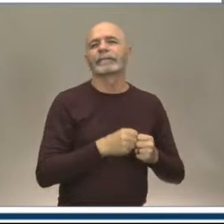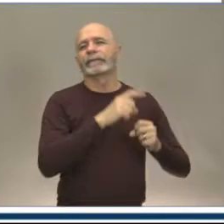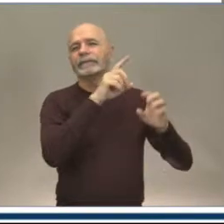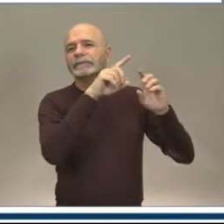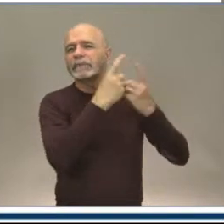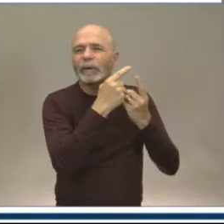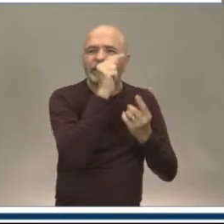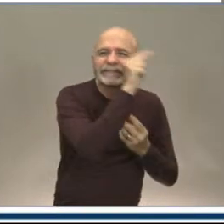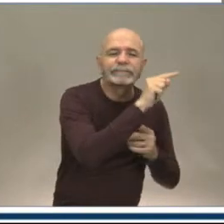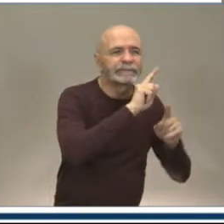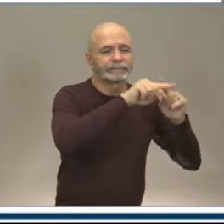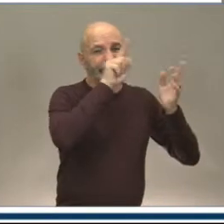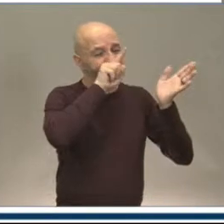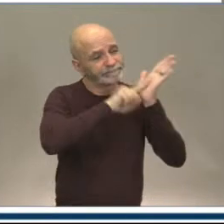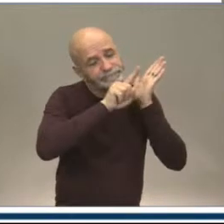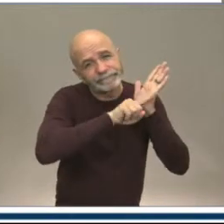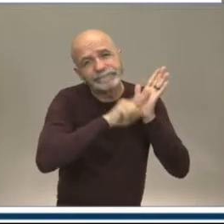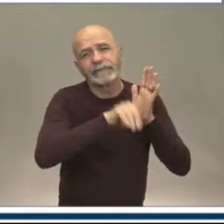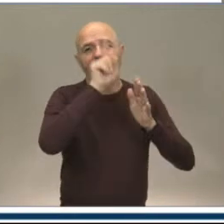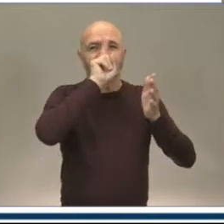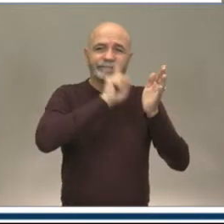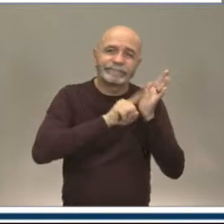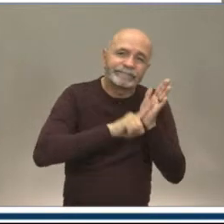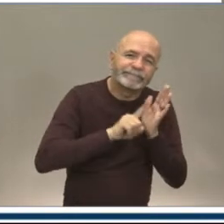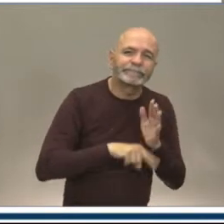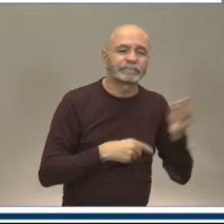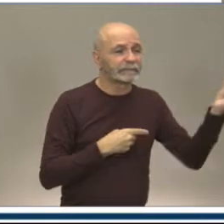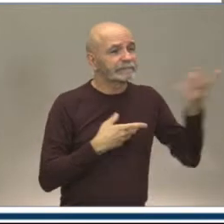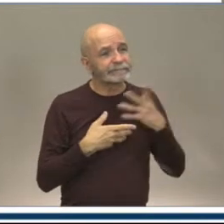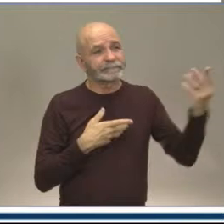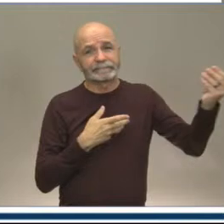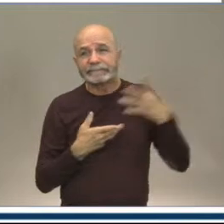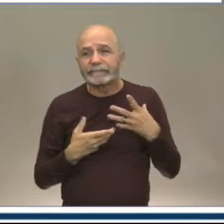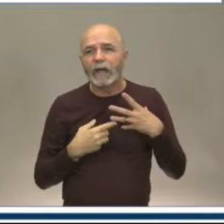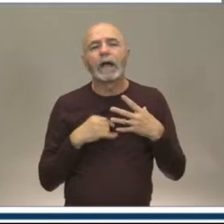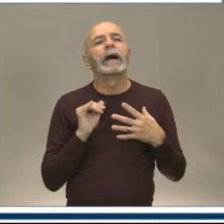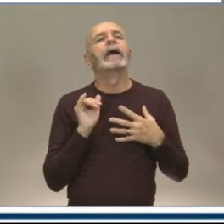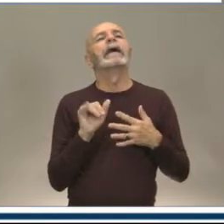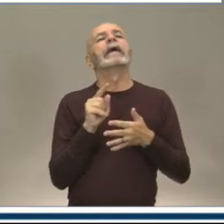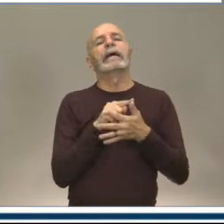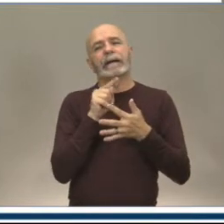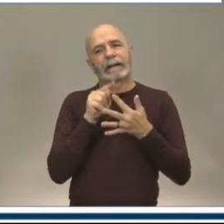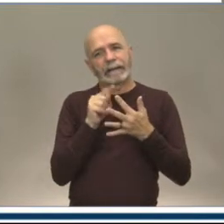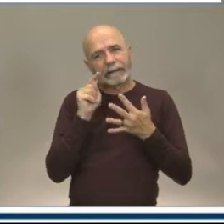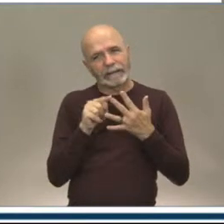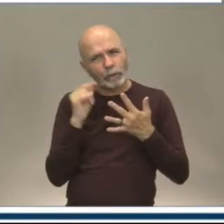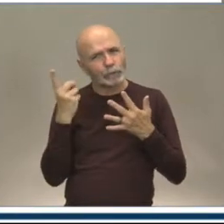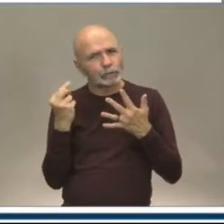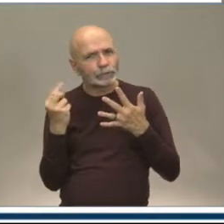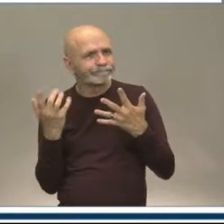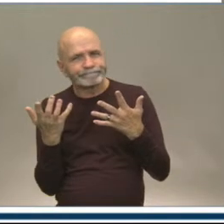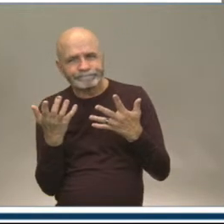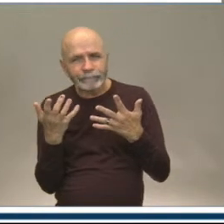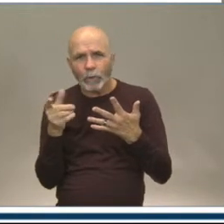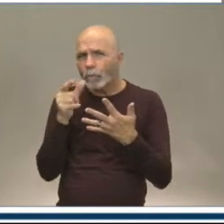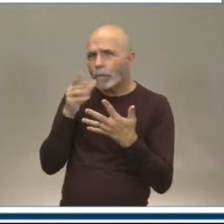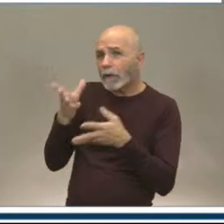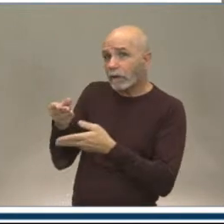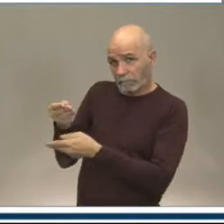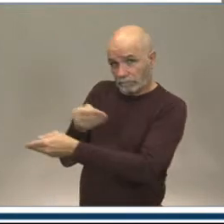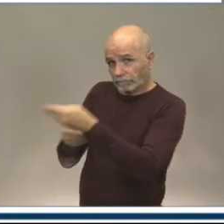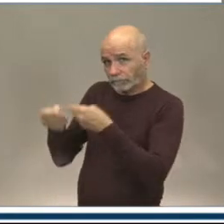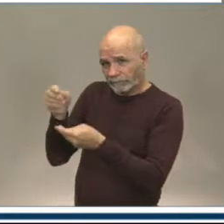health investigations, and for them, we all look at what is the context in which the transmission is happening. Is